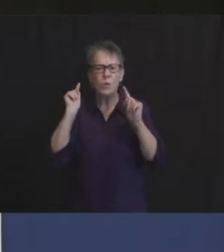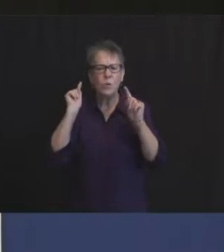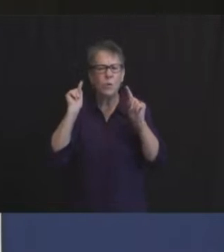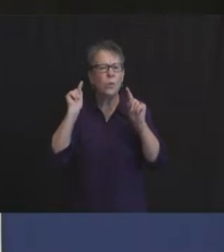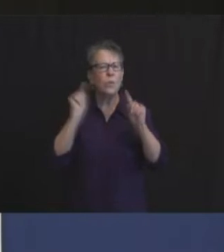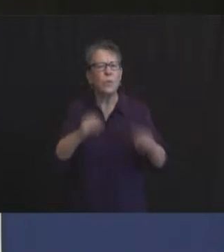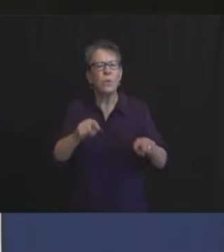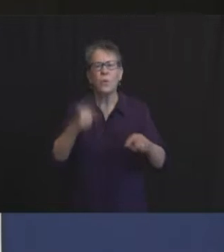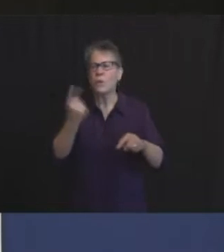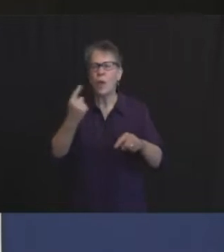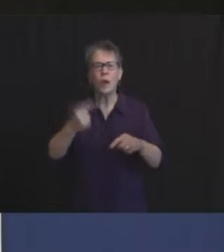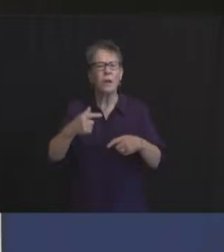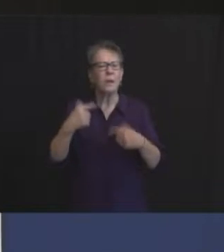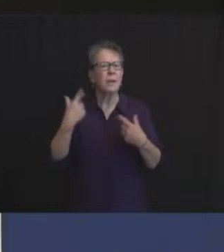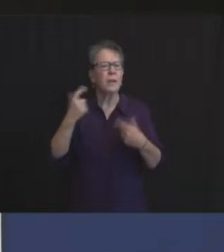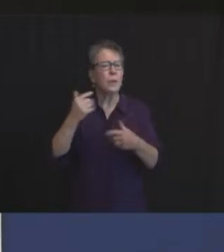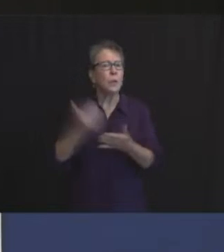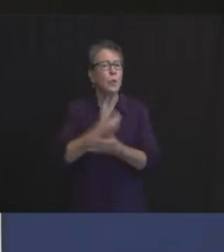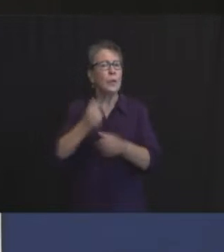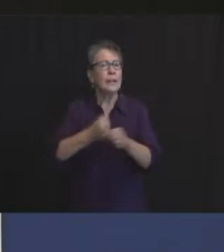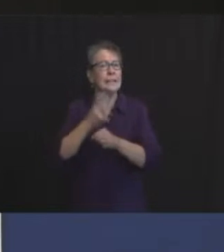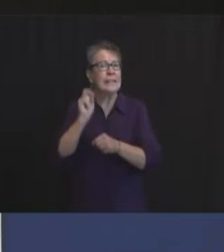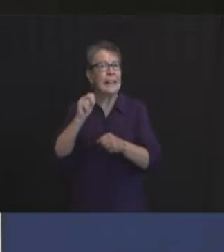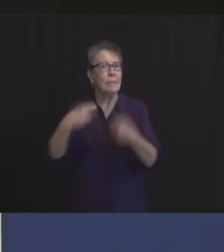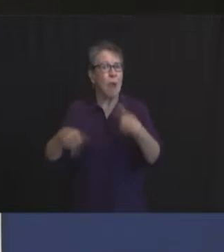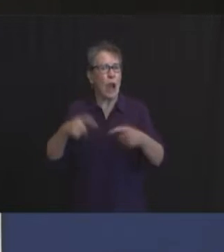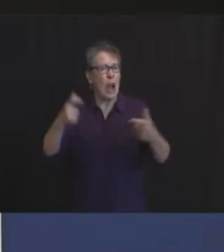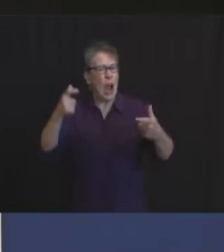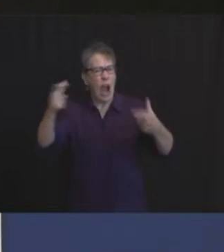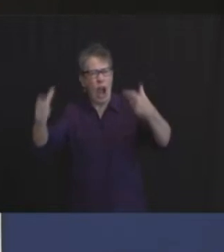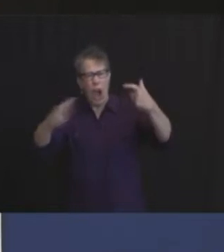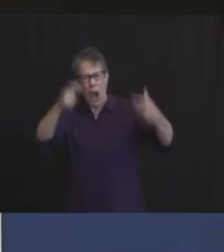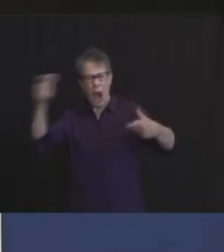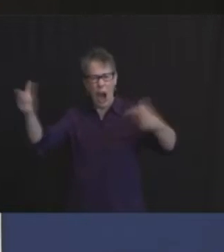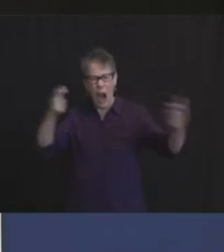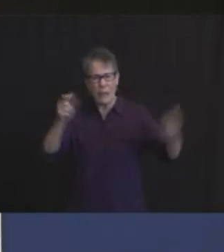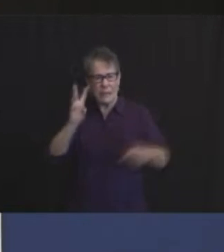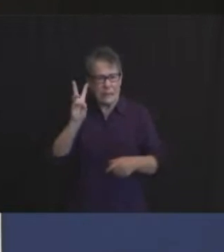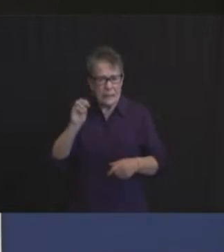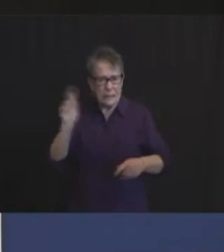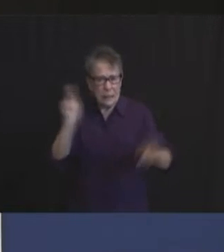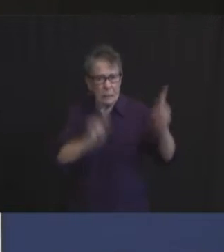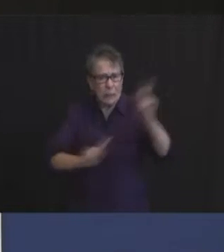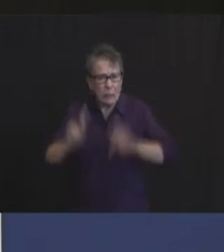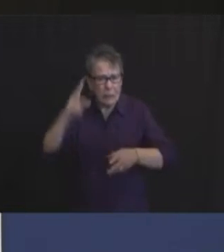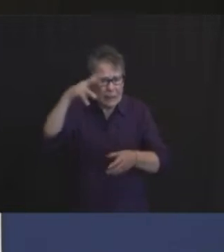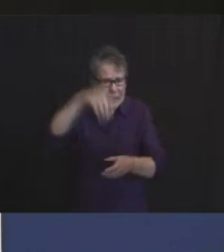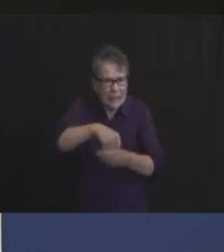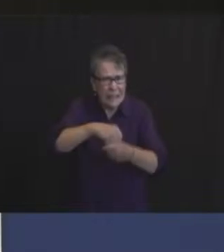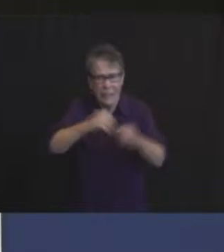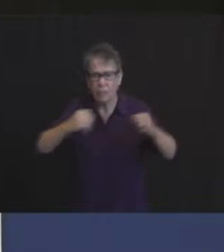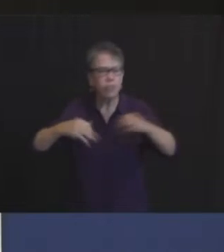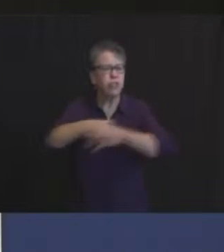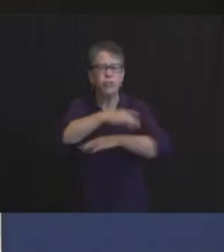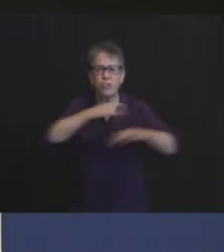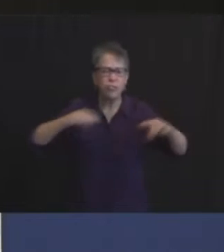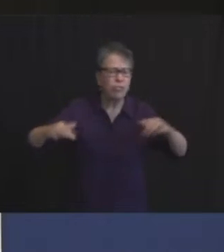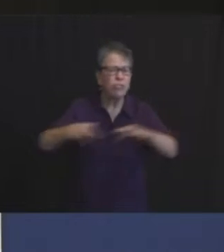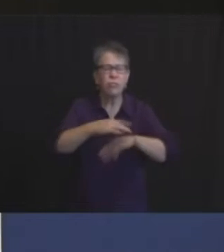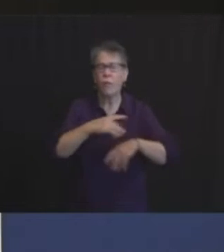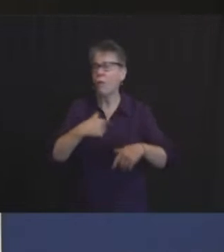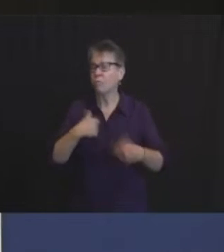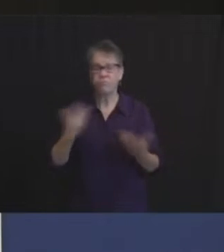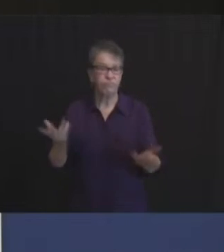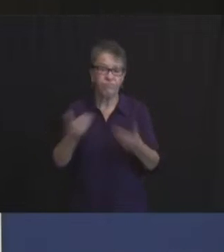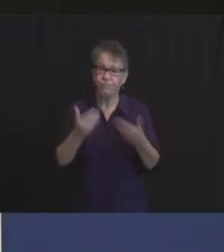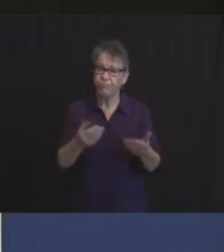was approximately 60 people. The promoter of that event was cited. And to your point with regard to ABC,